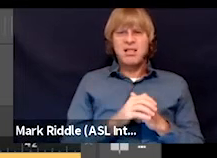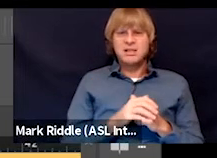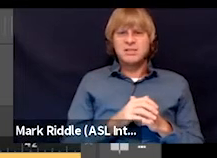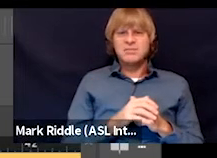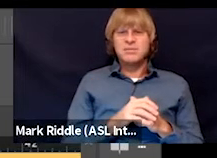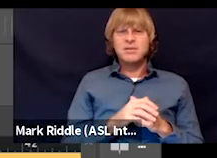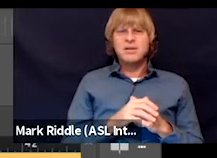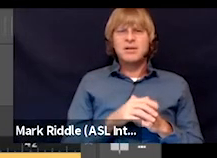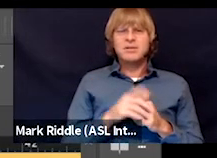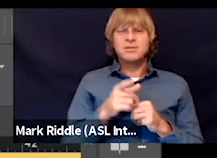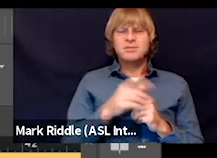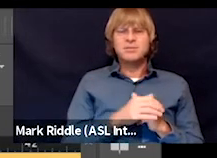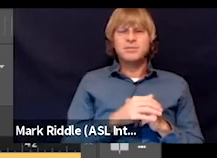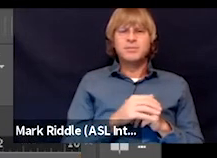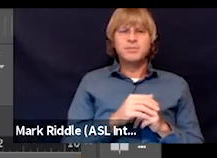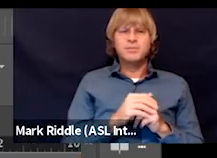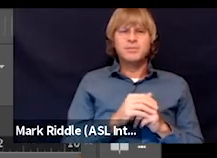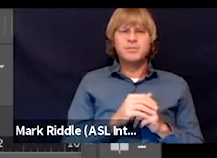Undo, okay.